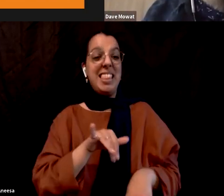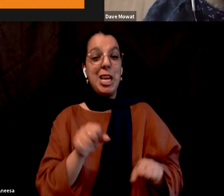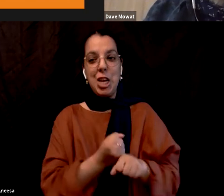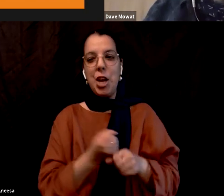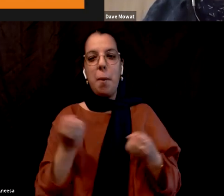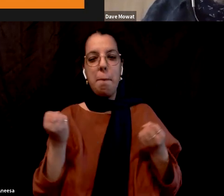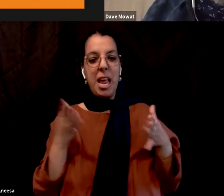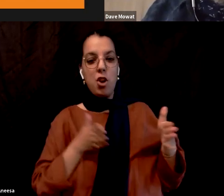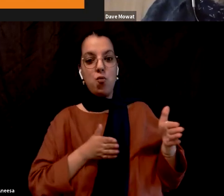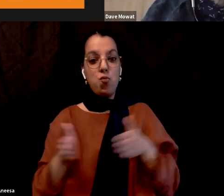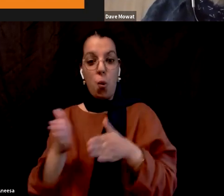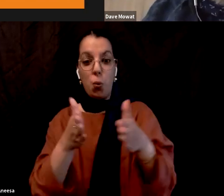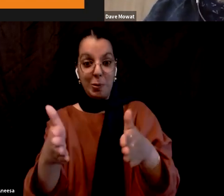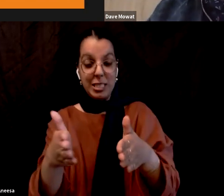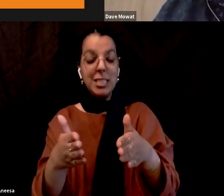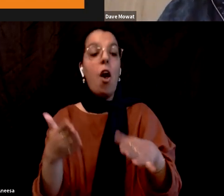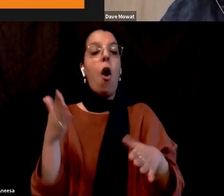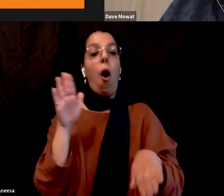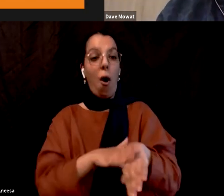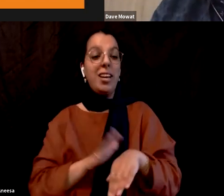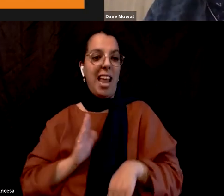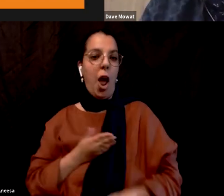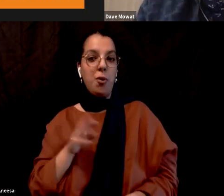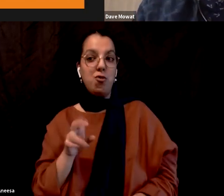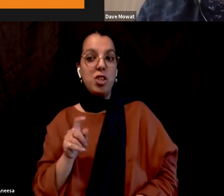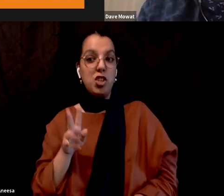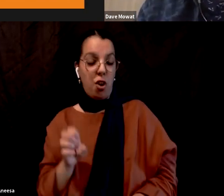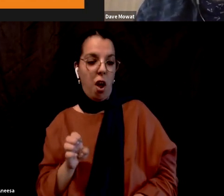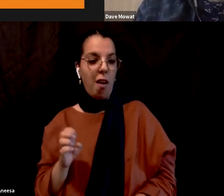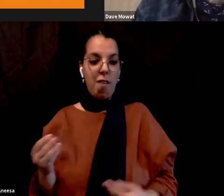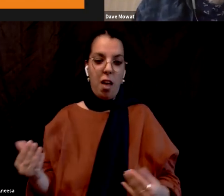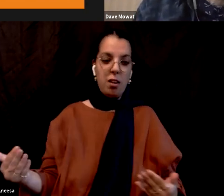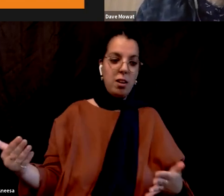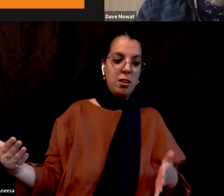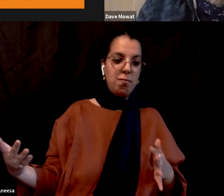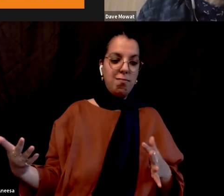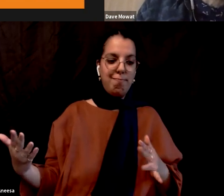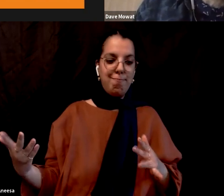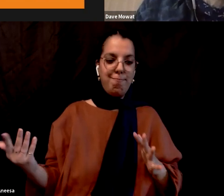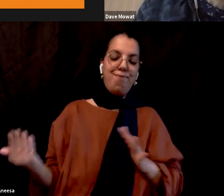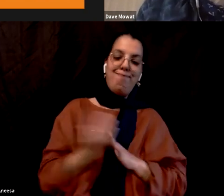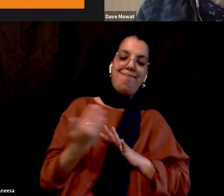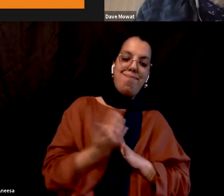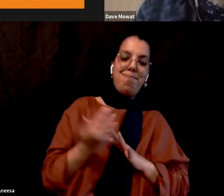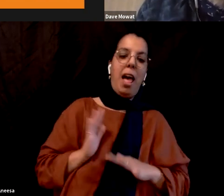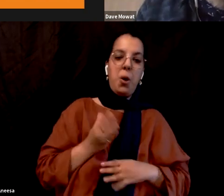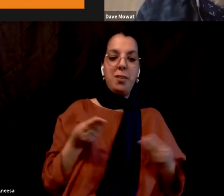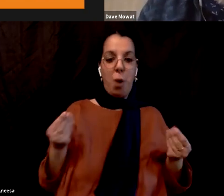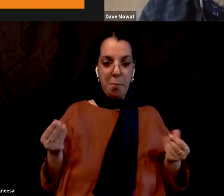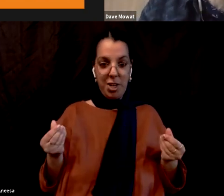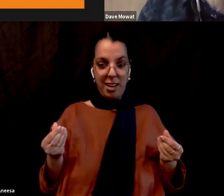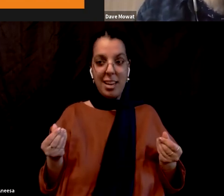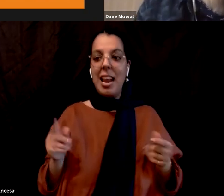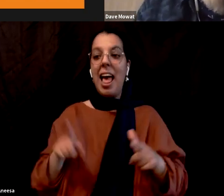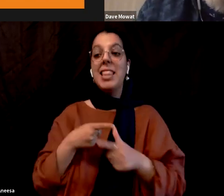roads that start to crisscross our reserve. And it is in the 1870s that our people start to complain about this. And